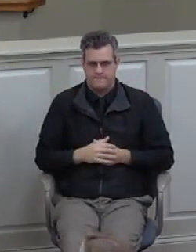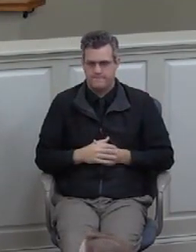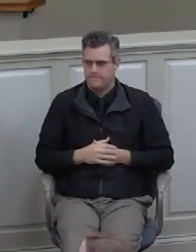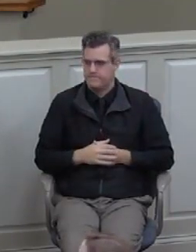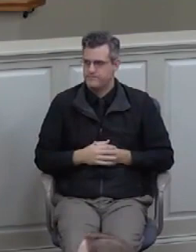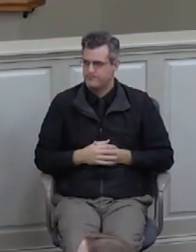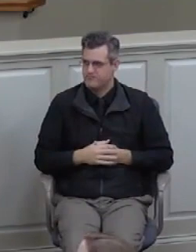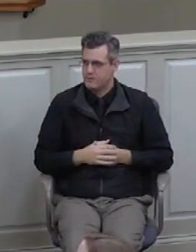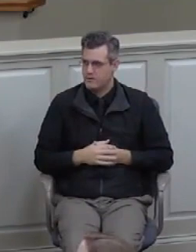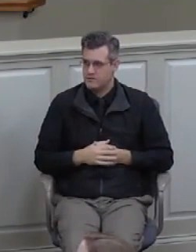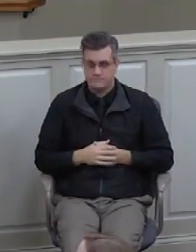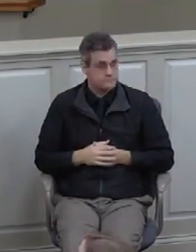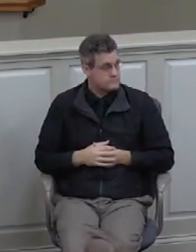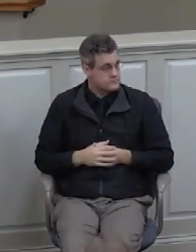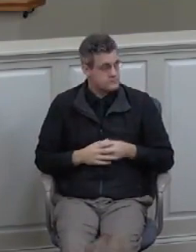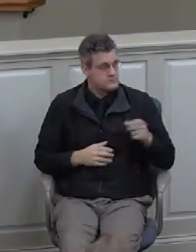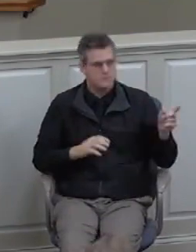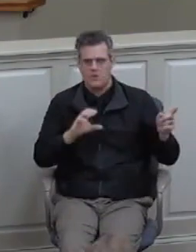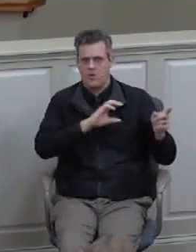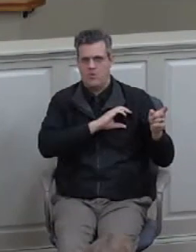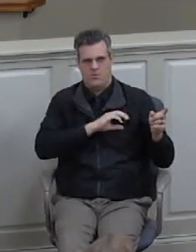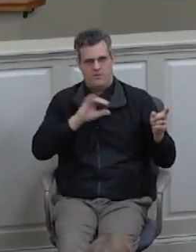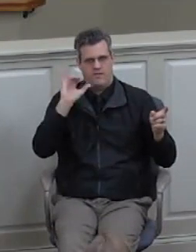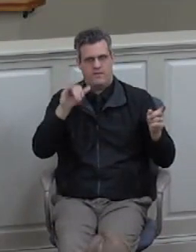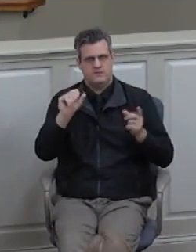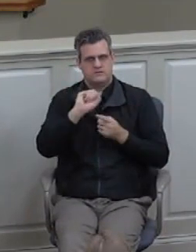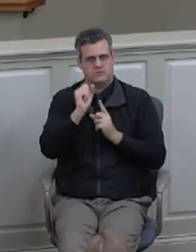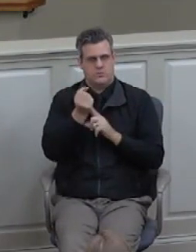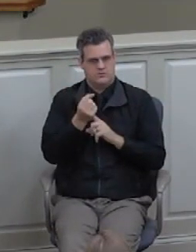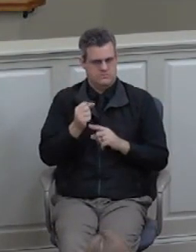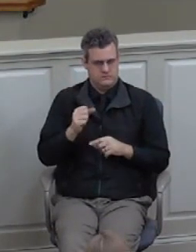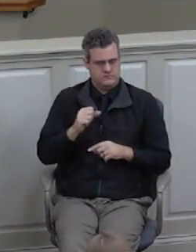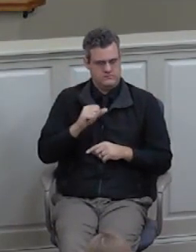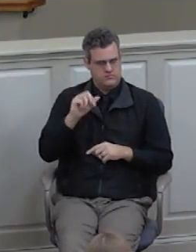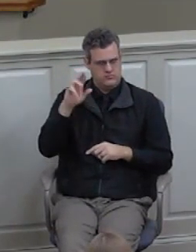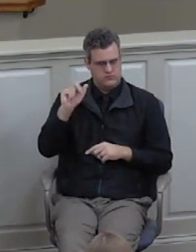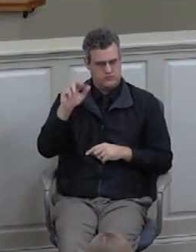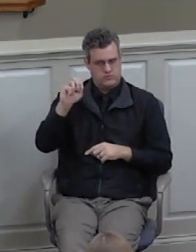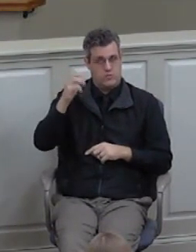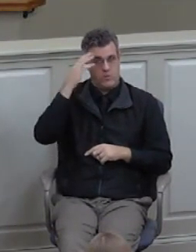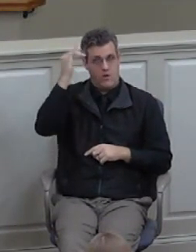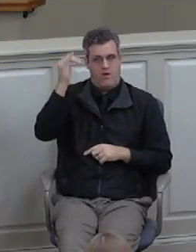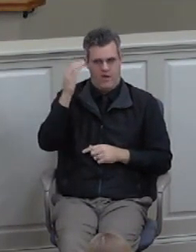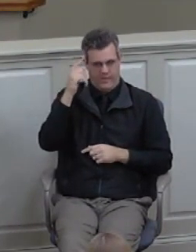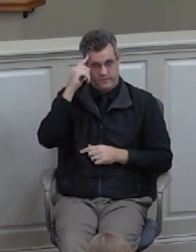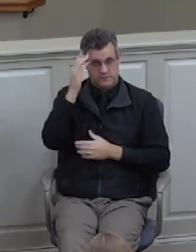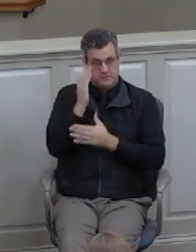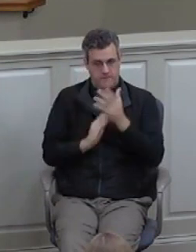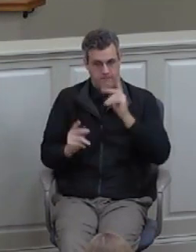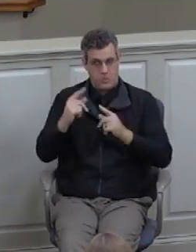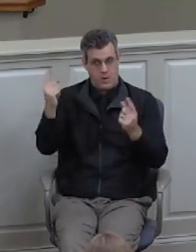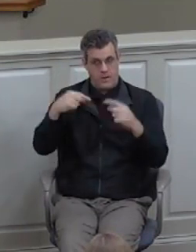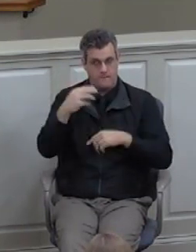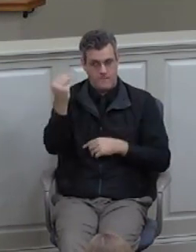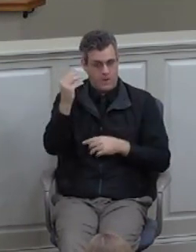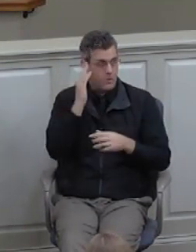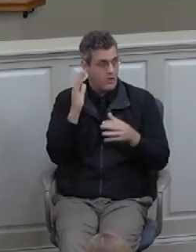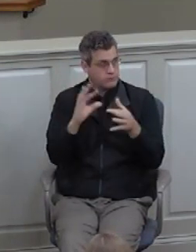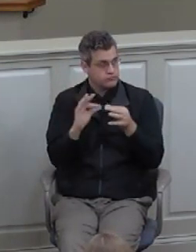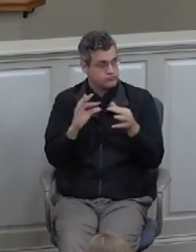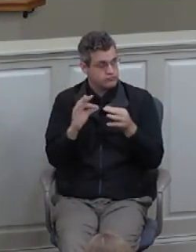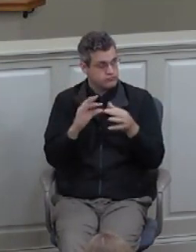It was Okay. kind of an unusual situation because I think there may have been some people who were going to come Monday maybe and speak to us about